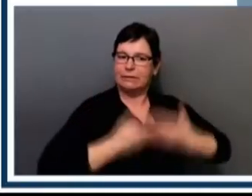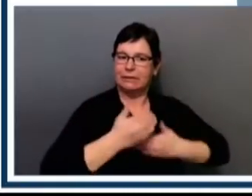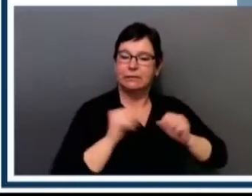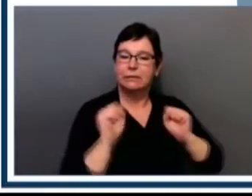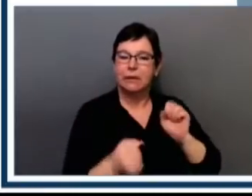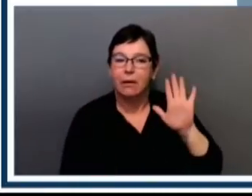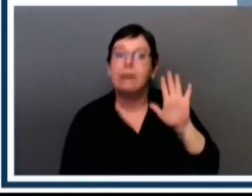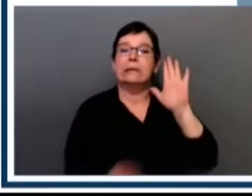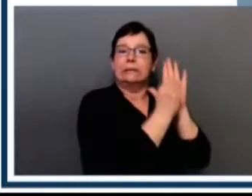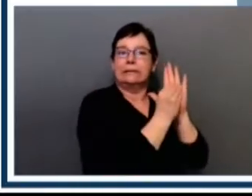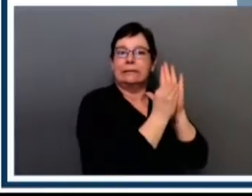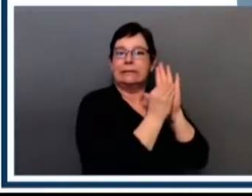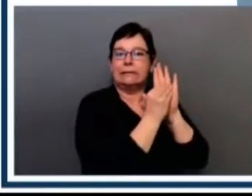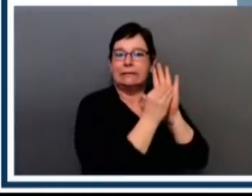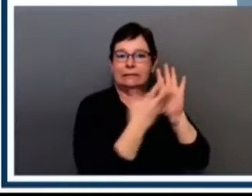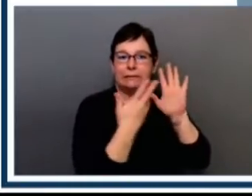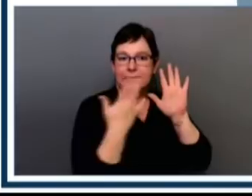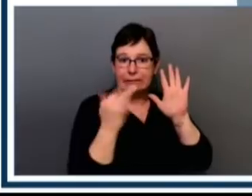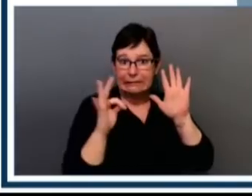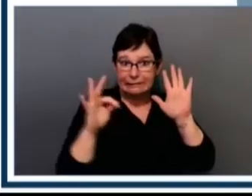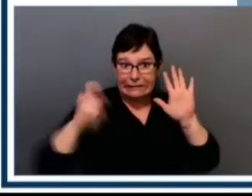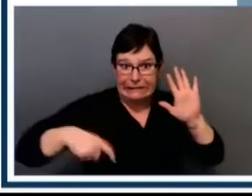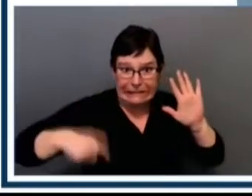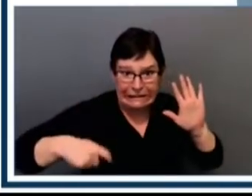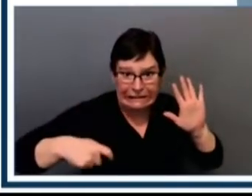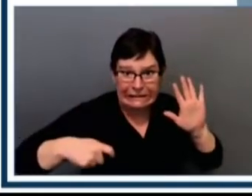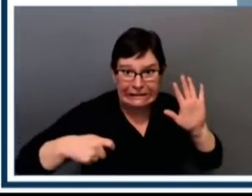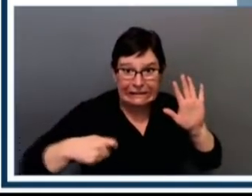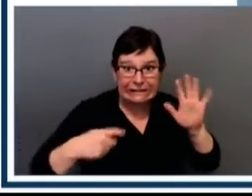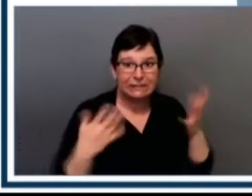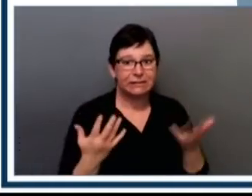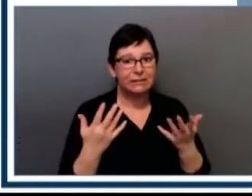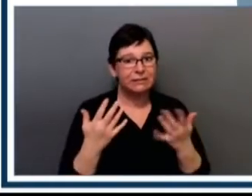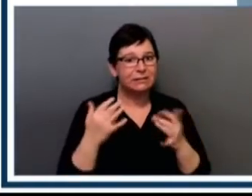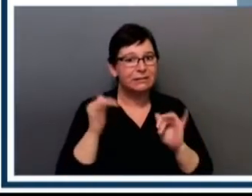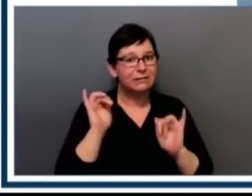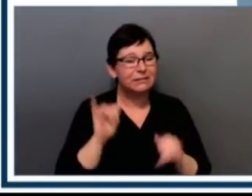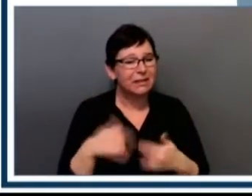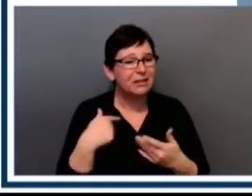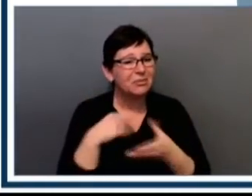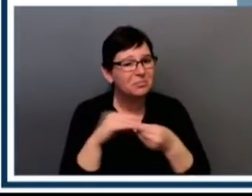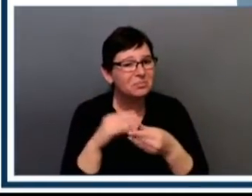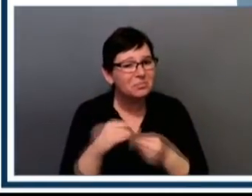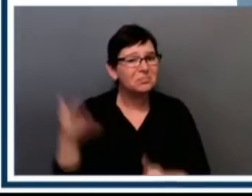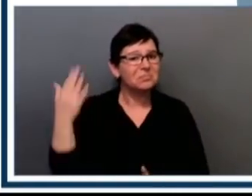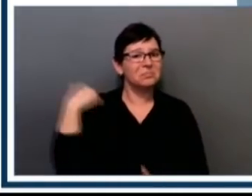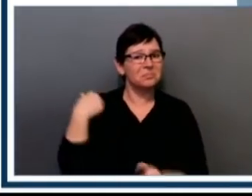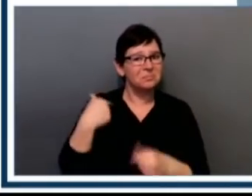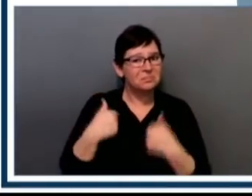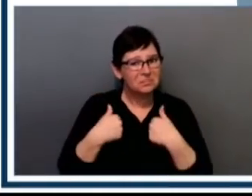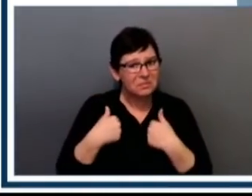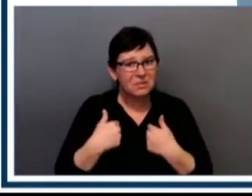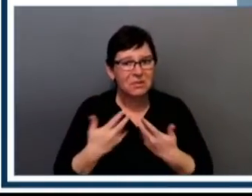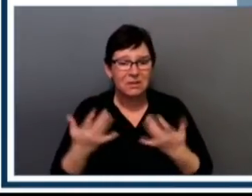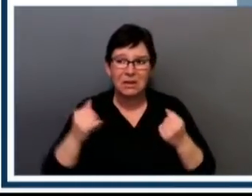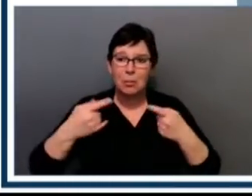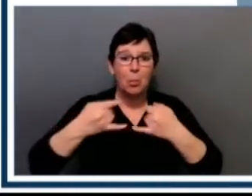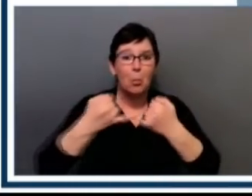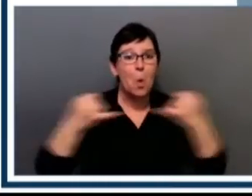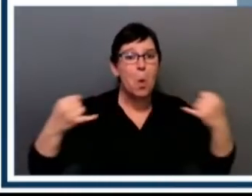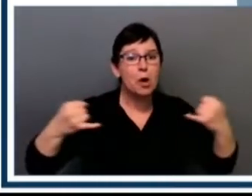border. We haven't kind of just dismantle all that. We've asked, make sure that we can have processes in place